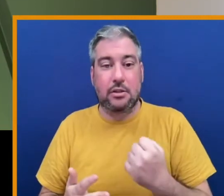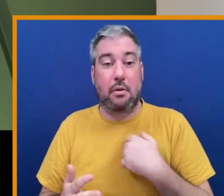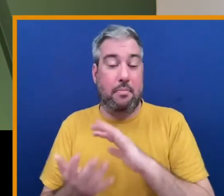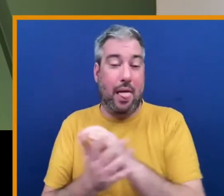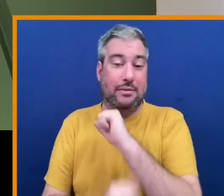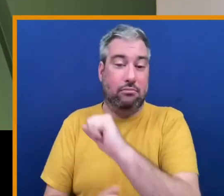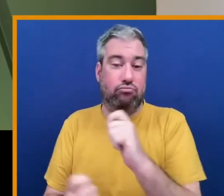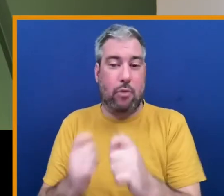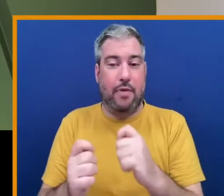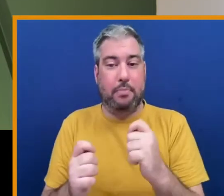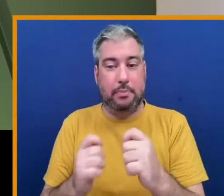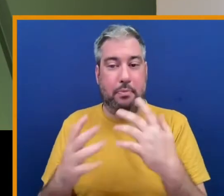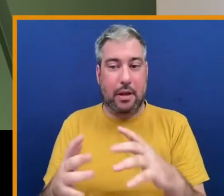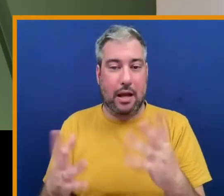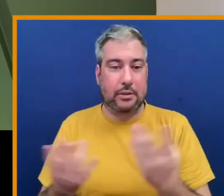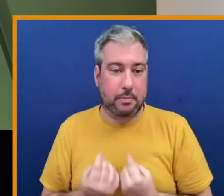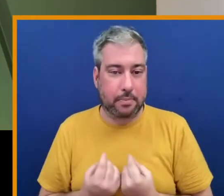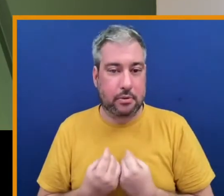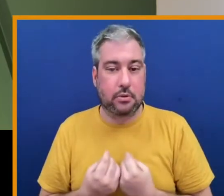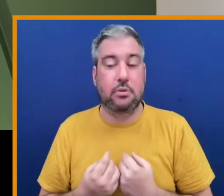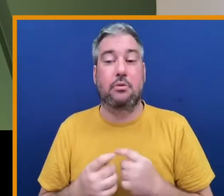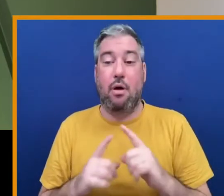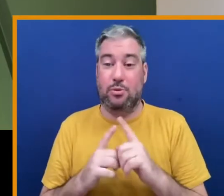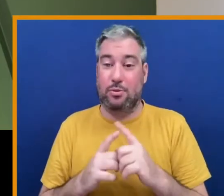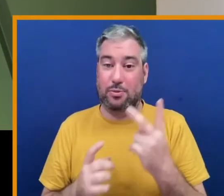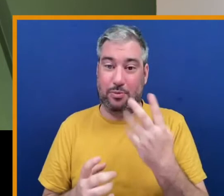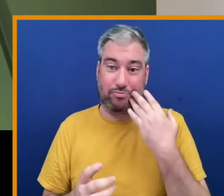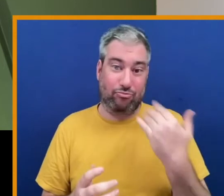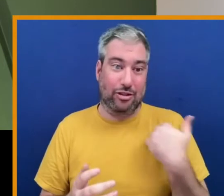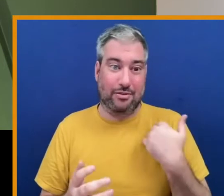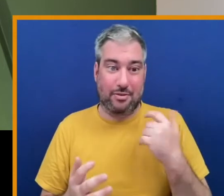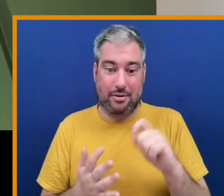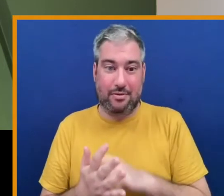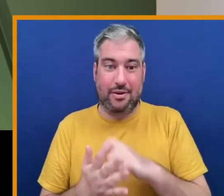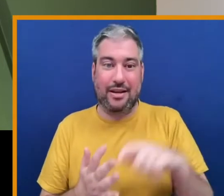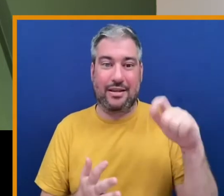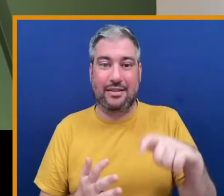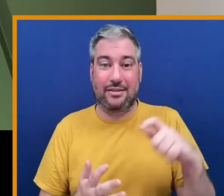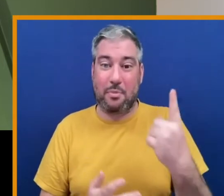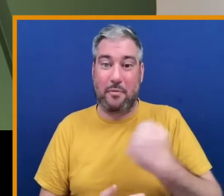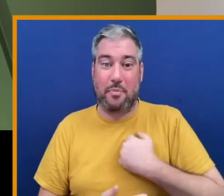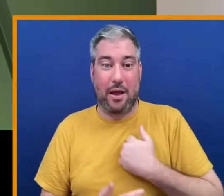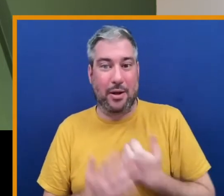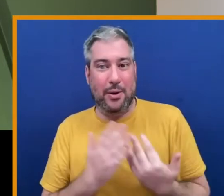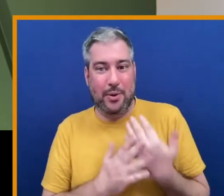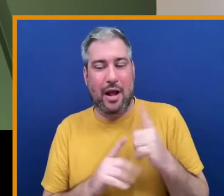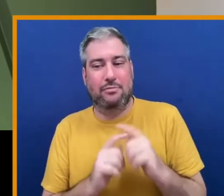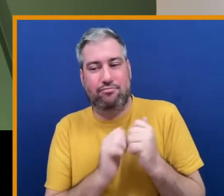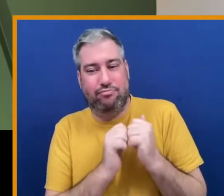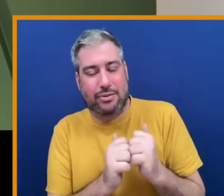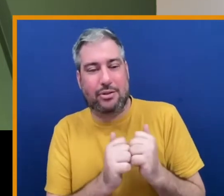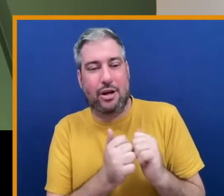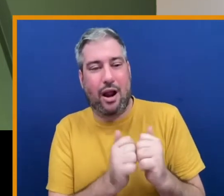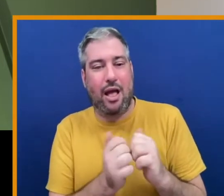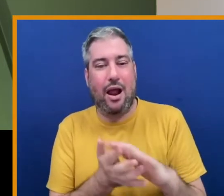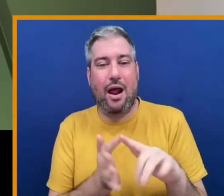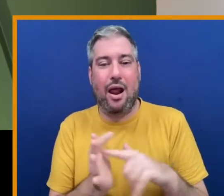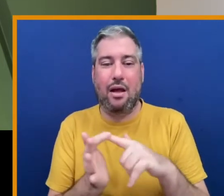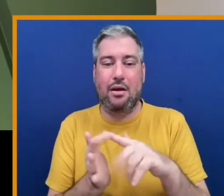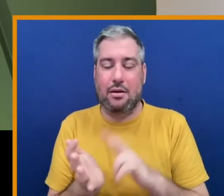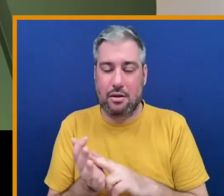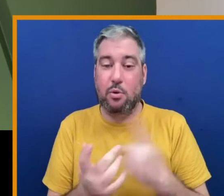my new, very much appreciated colleague, Helen Morgan, who told us some, gave us some real life examples from her constituency casework that she's